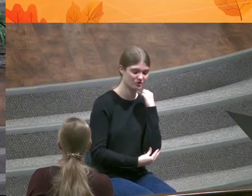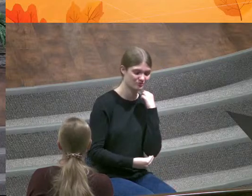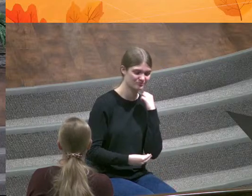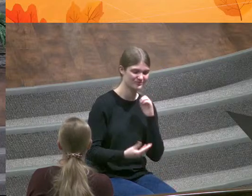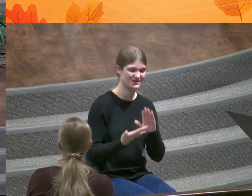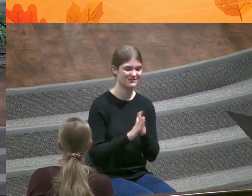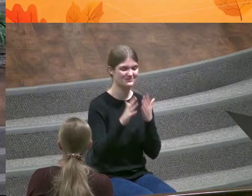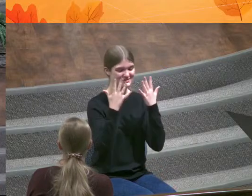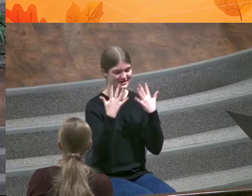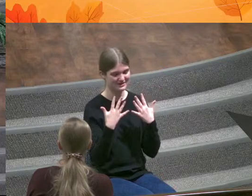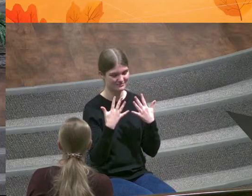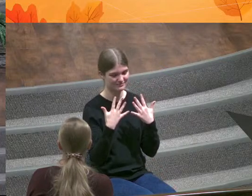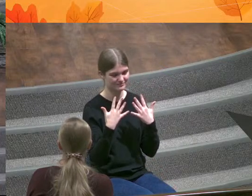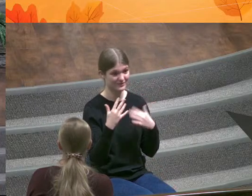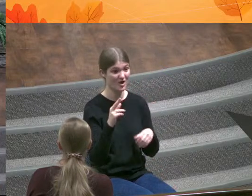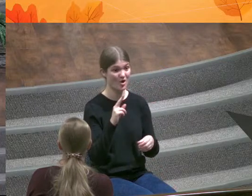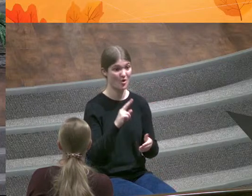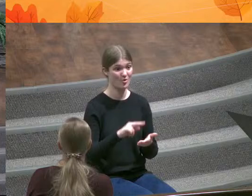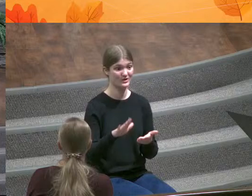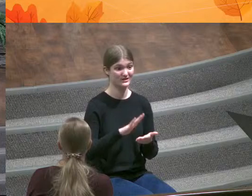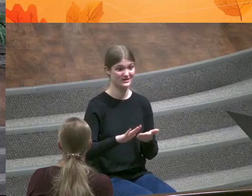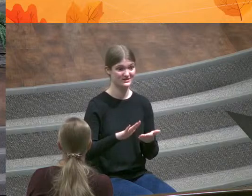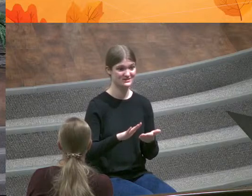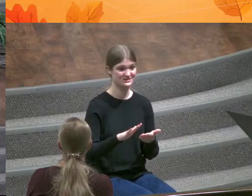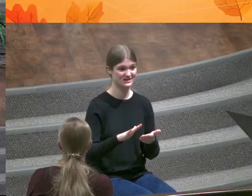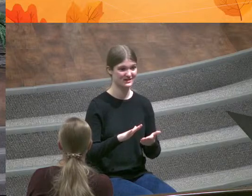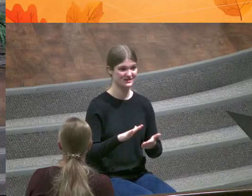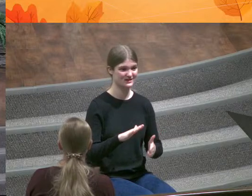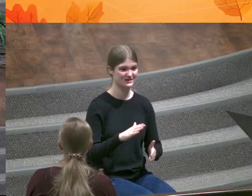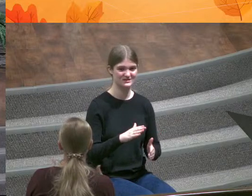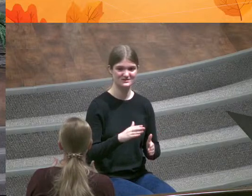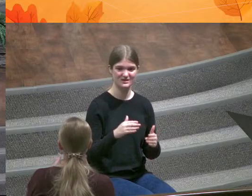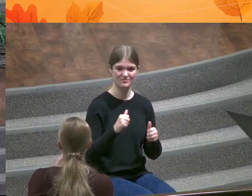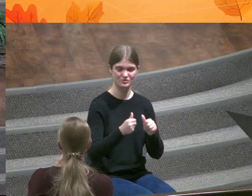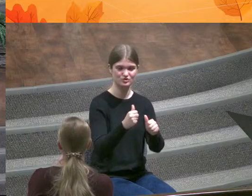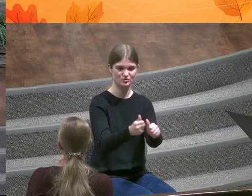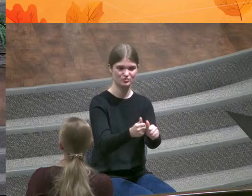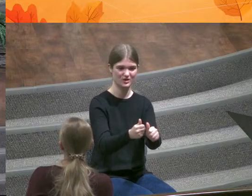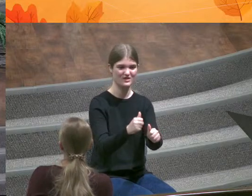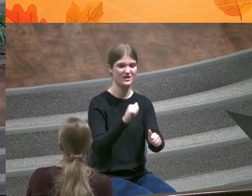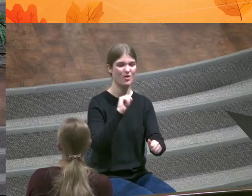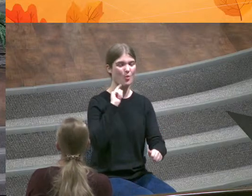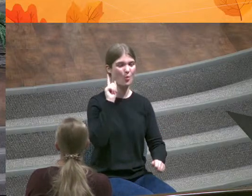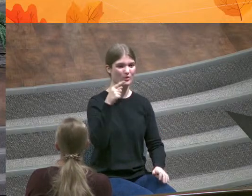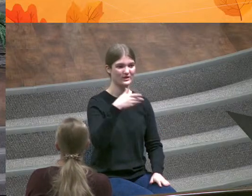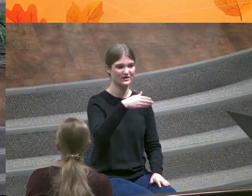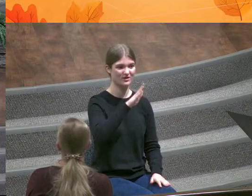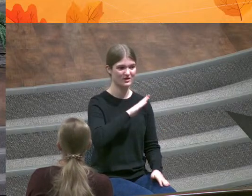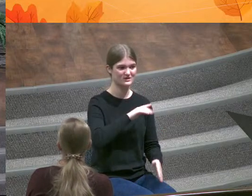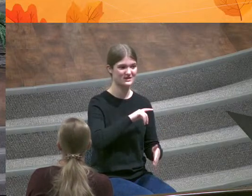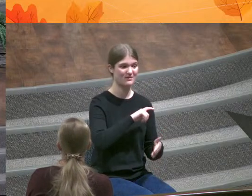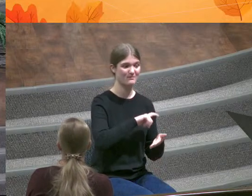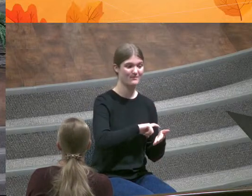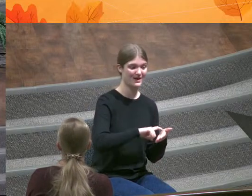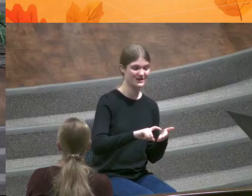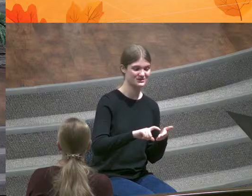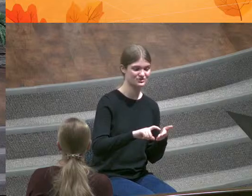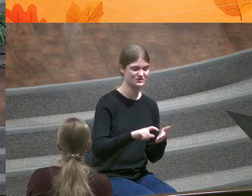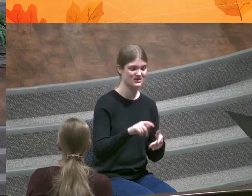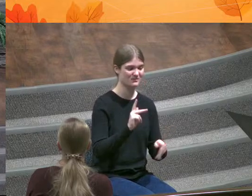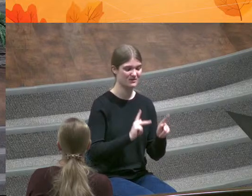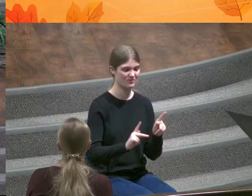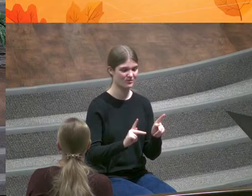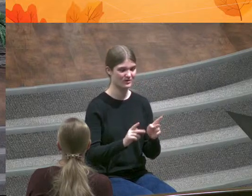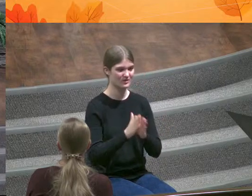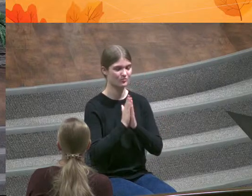Holiness is a pursuit that only God's passages, people, and prayer can